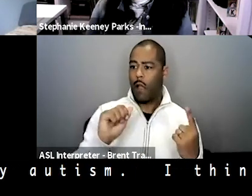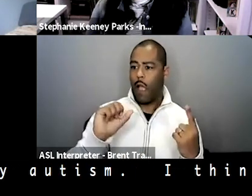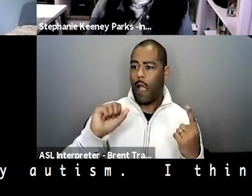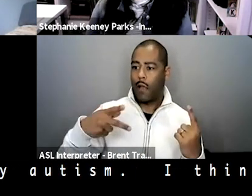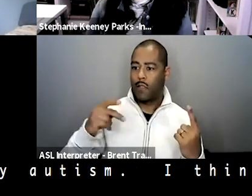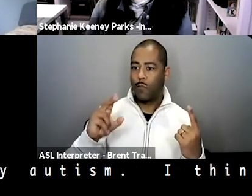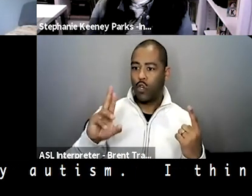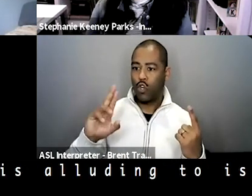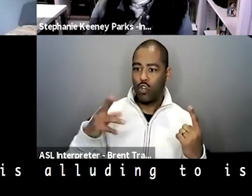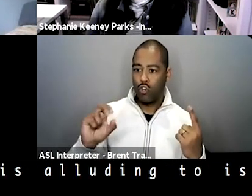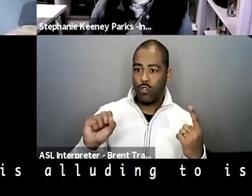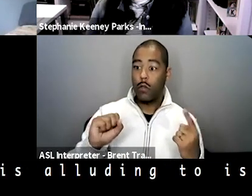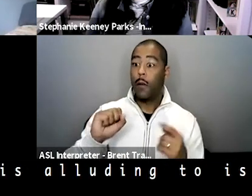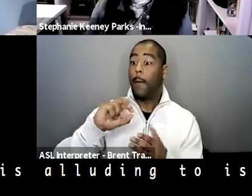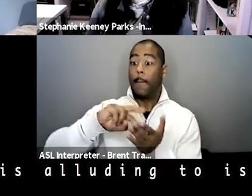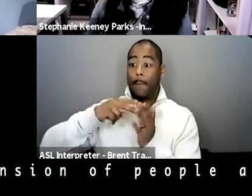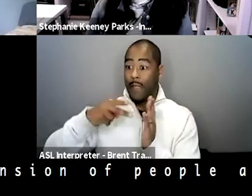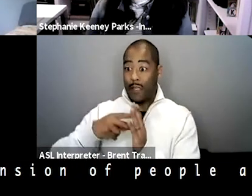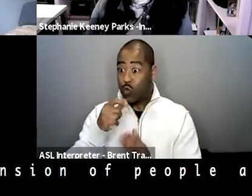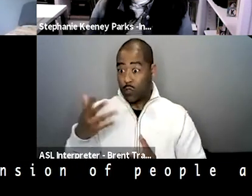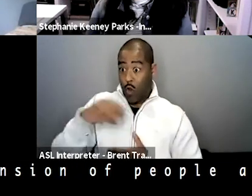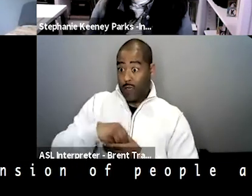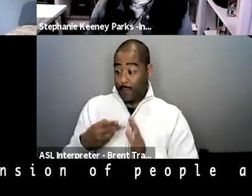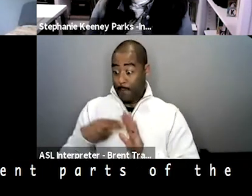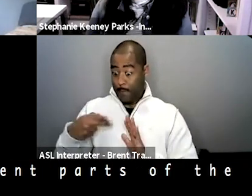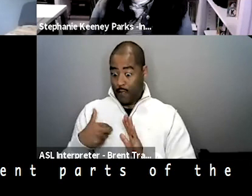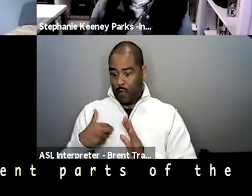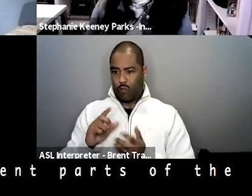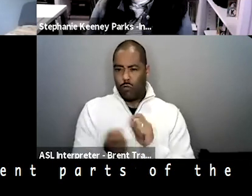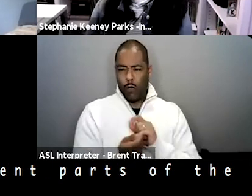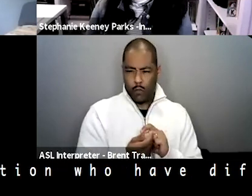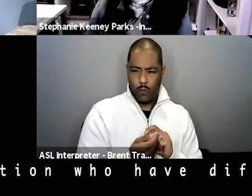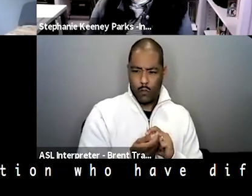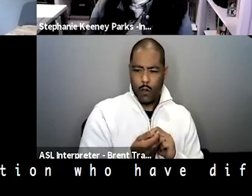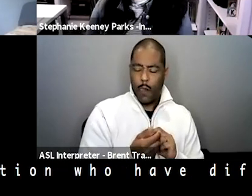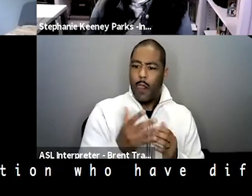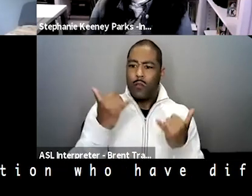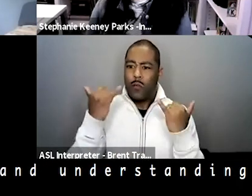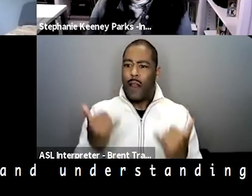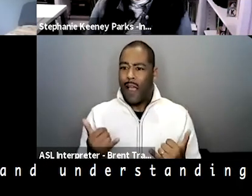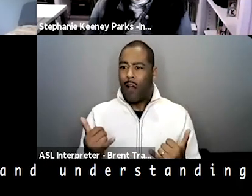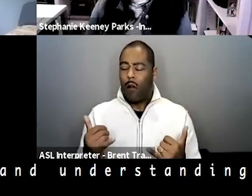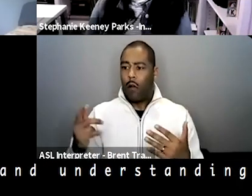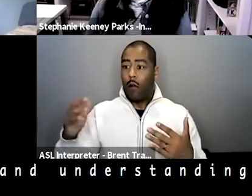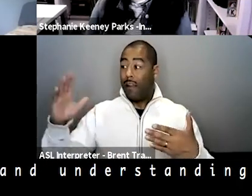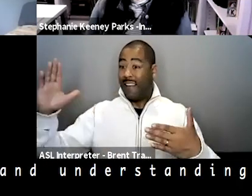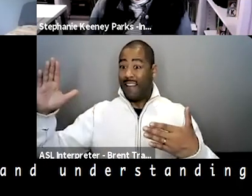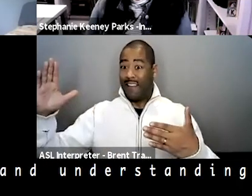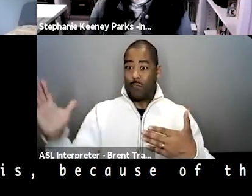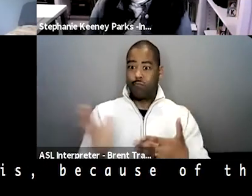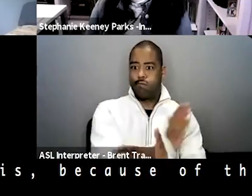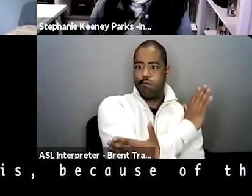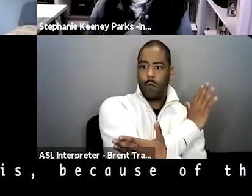understanding what we mean by autism. And I think what Caren's alluding to is that there's tension between people at different parts of this definition who have different needs